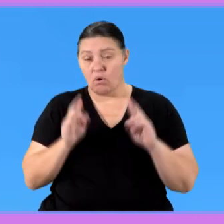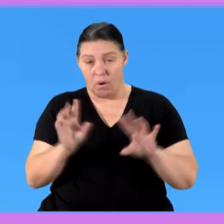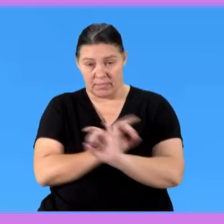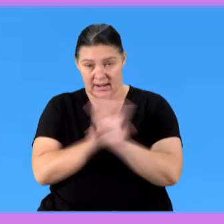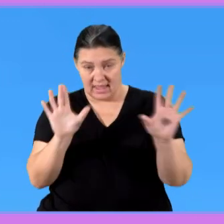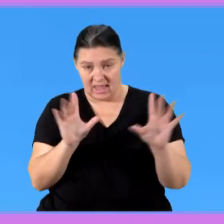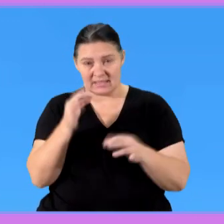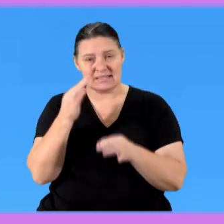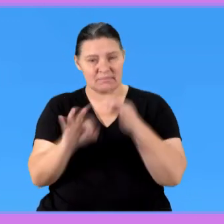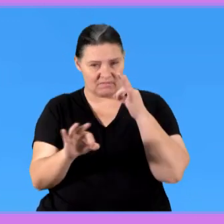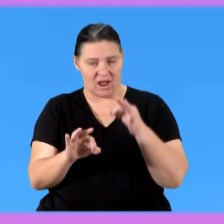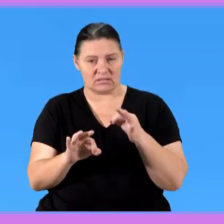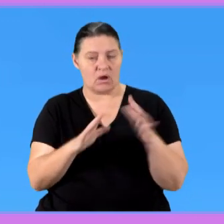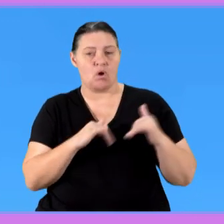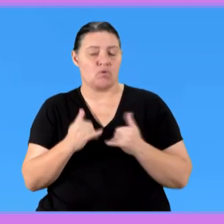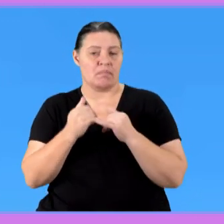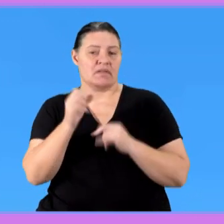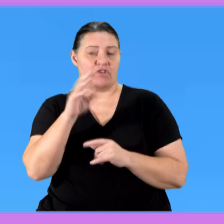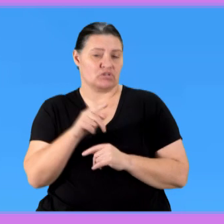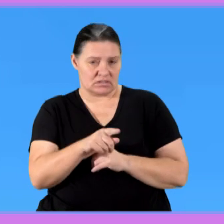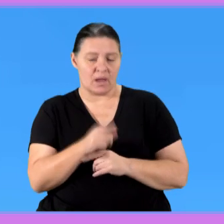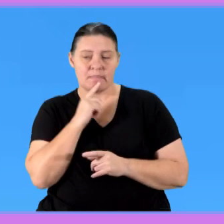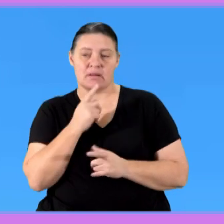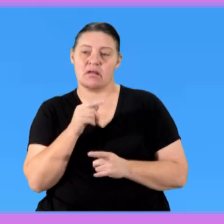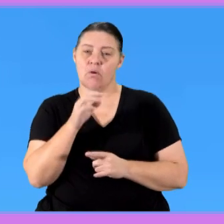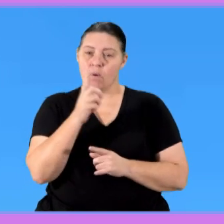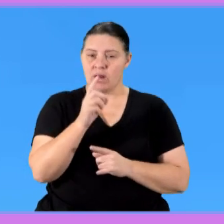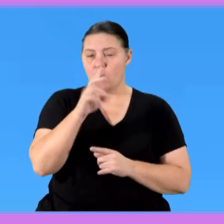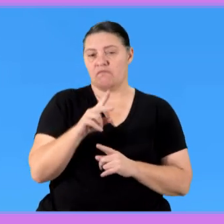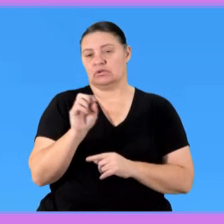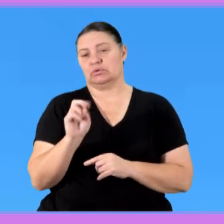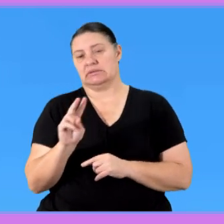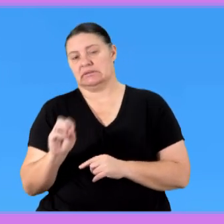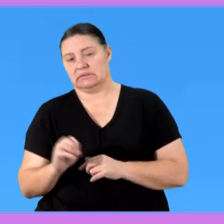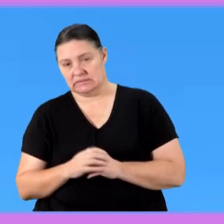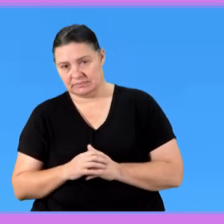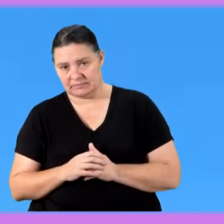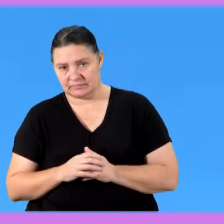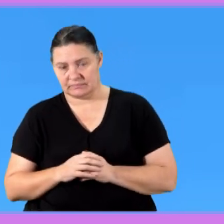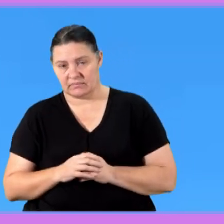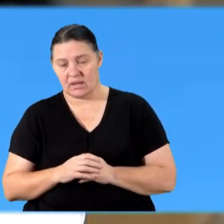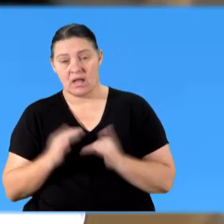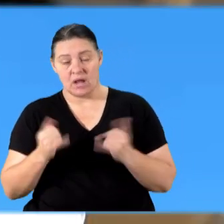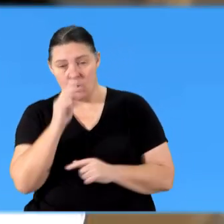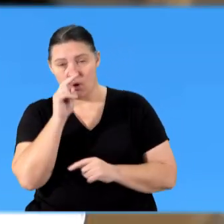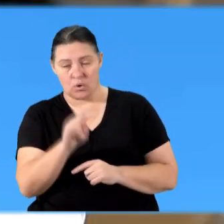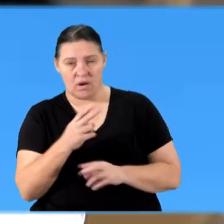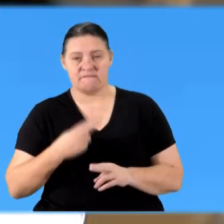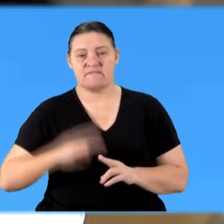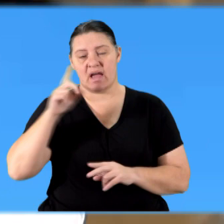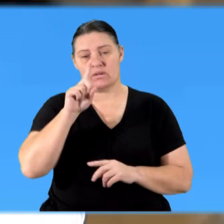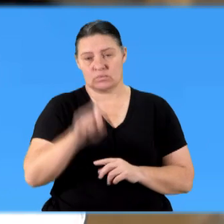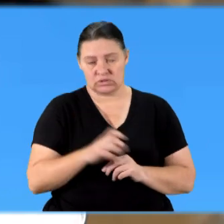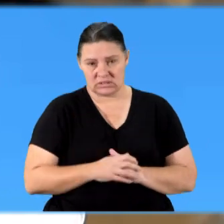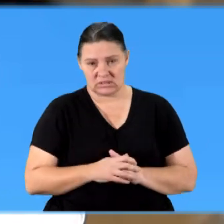I hope this is clear. As a simplified common fraction, that will be 1 over 20. All right, let us look at our